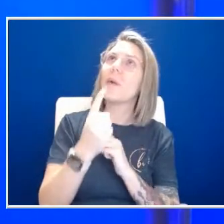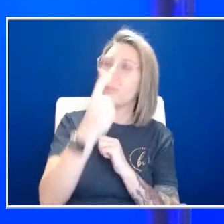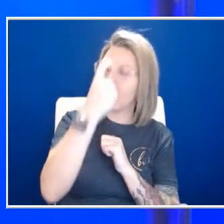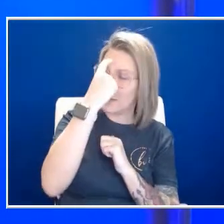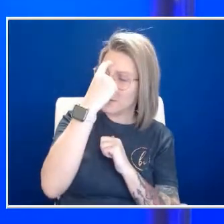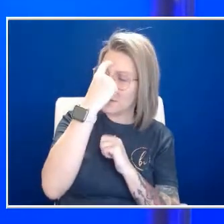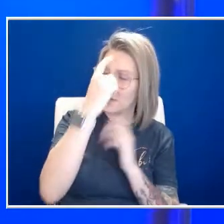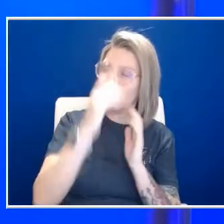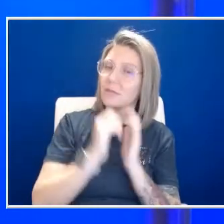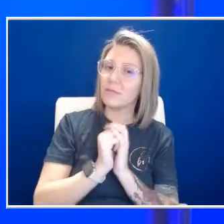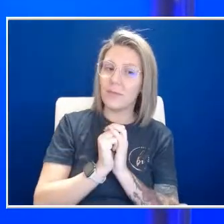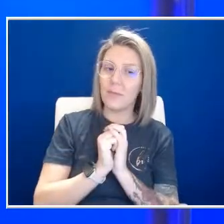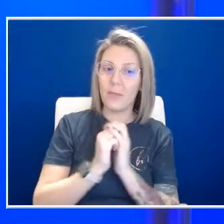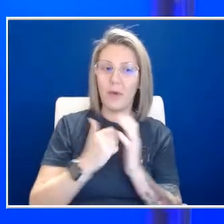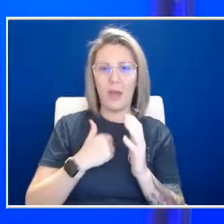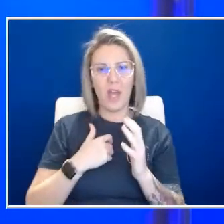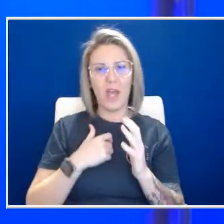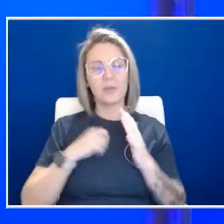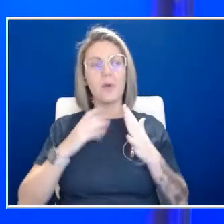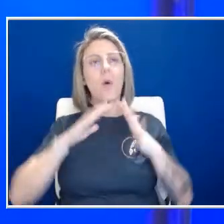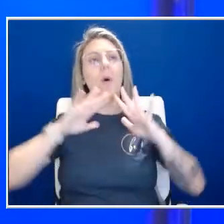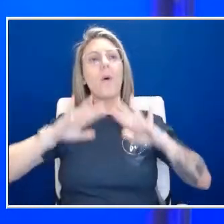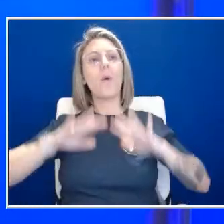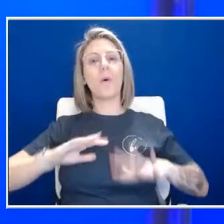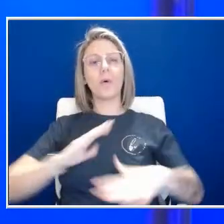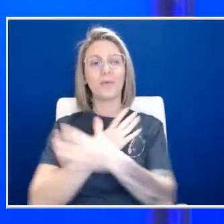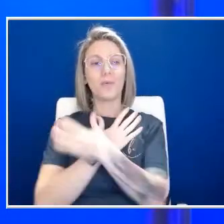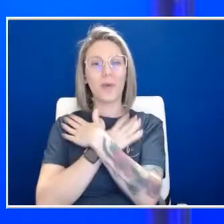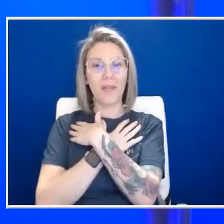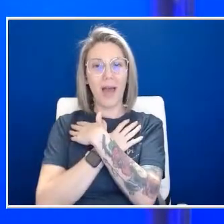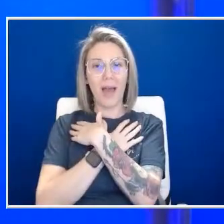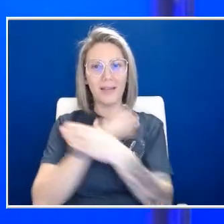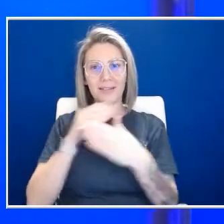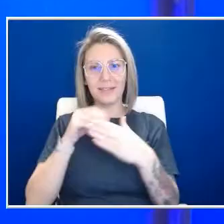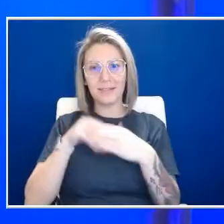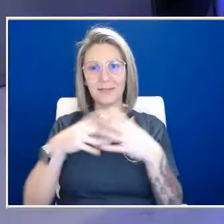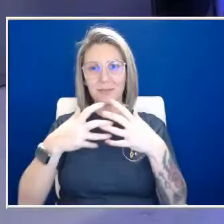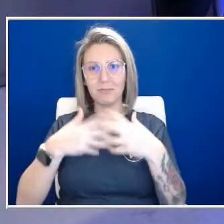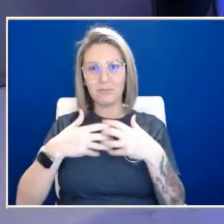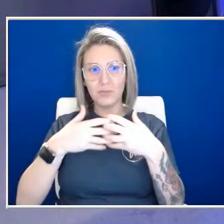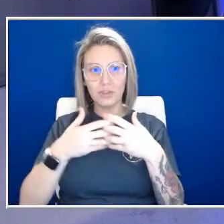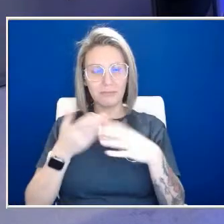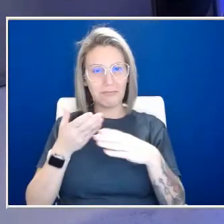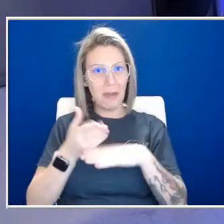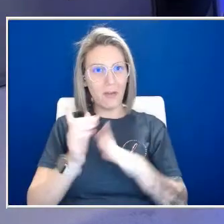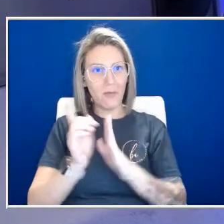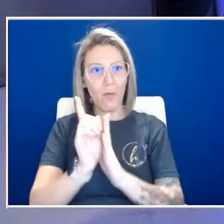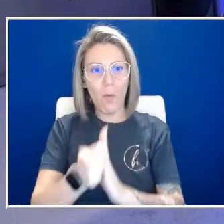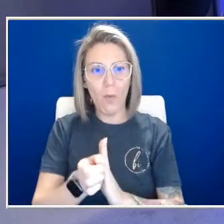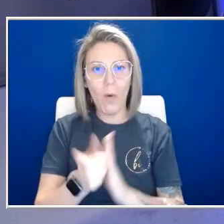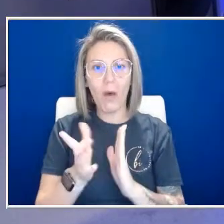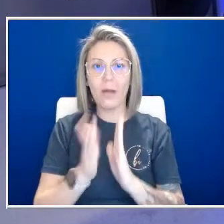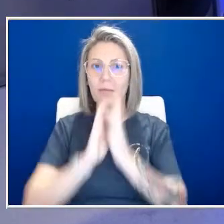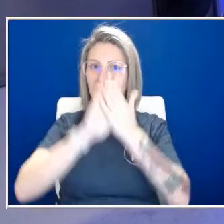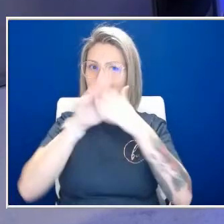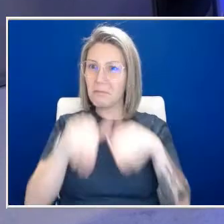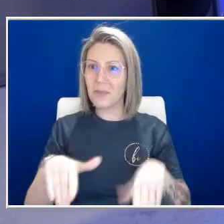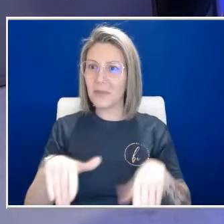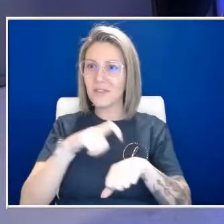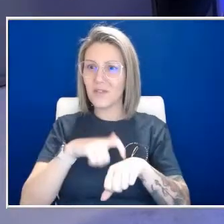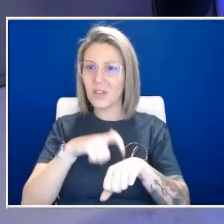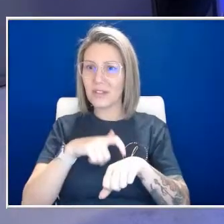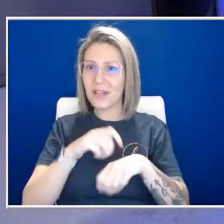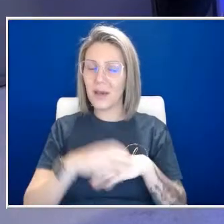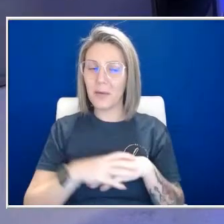being very relaxed in that machine after a while. And it was kind of a peaceful time. That must have, I was going to say, that must have been a